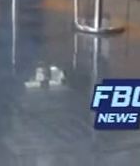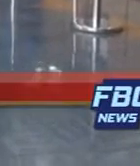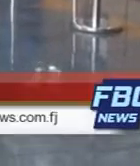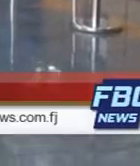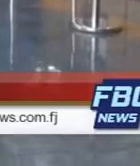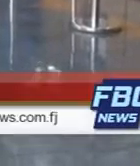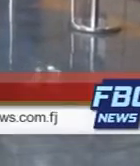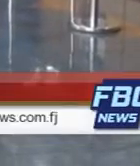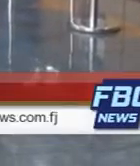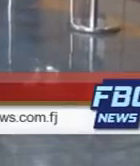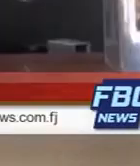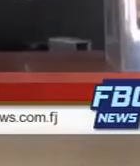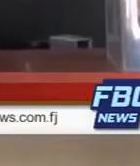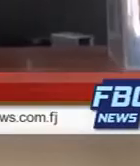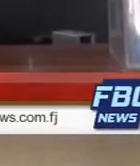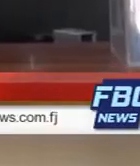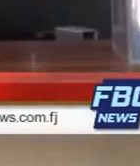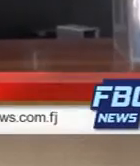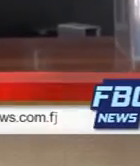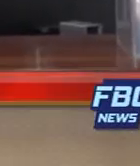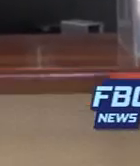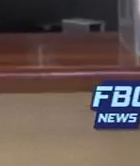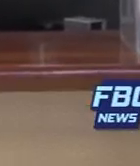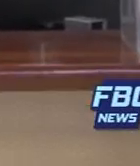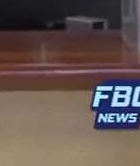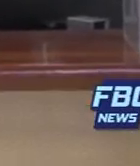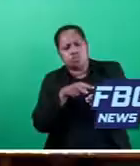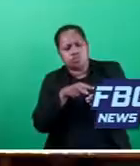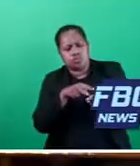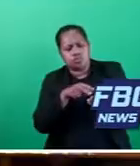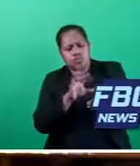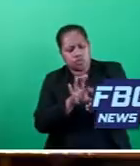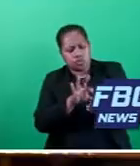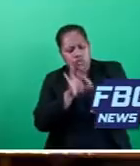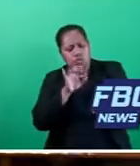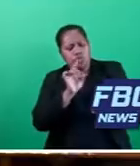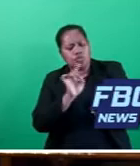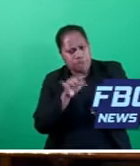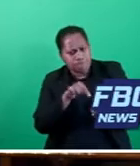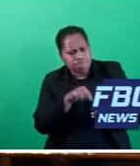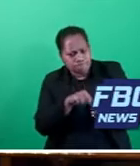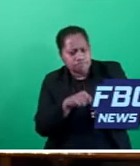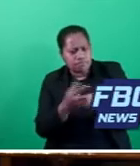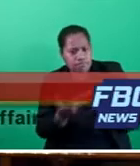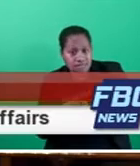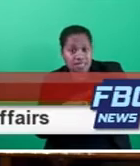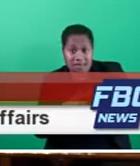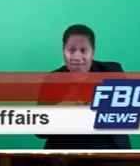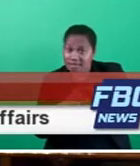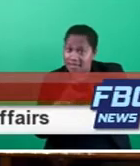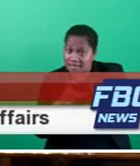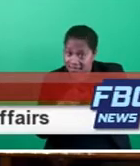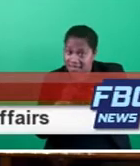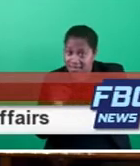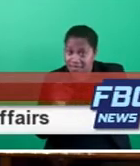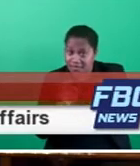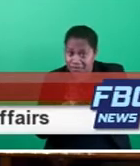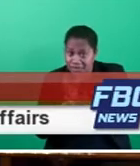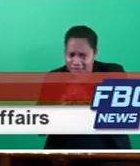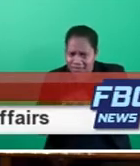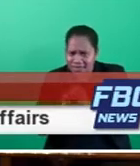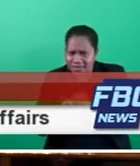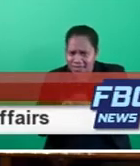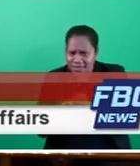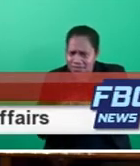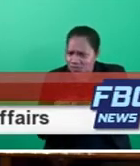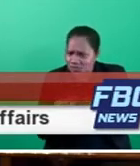The chairperson says FDB needs more exposure. It is imperative that FDB engage in aggressive marketing